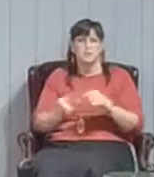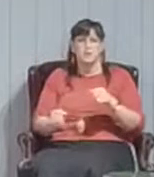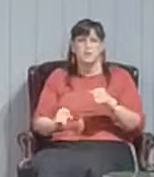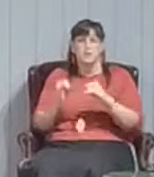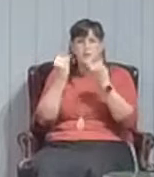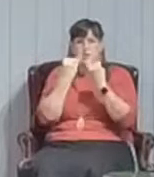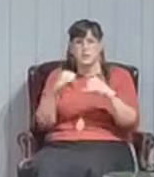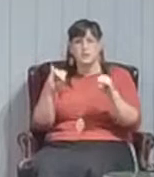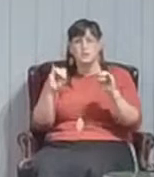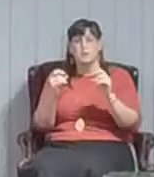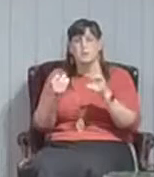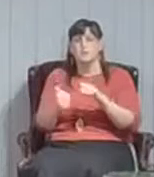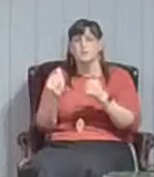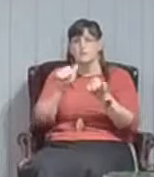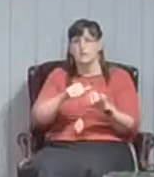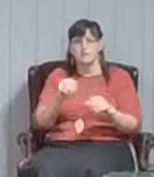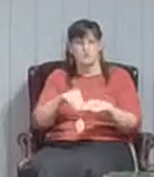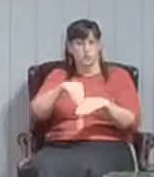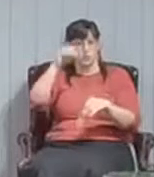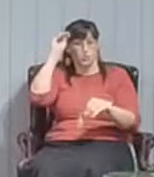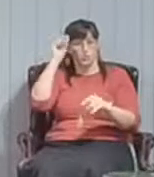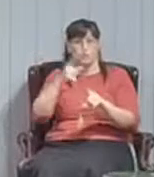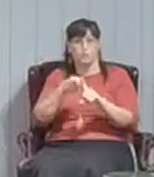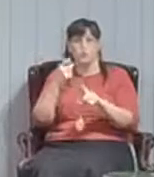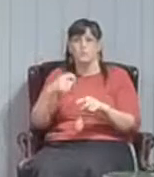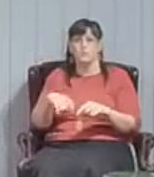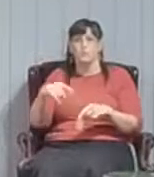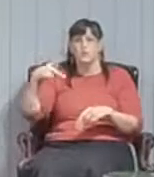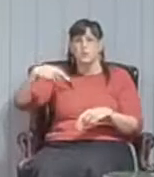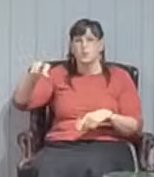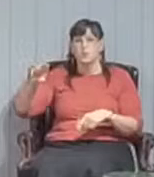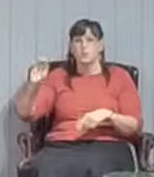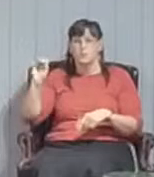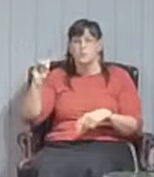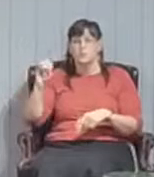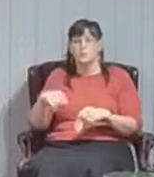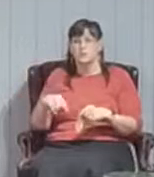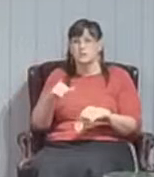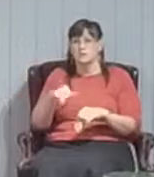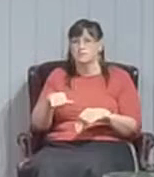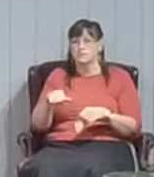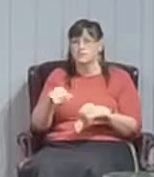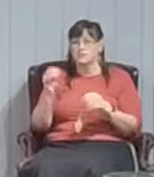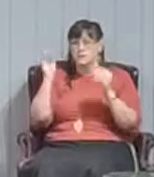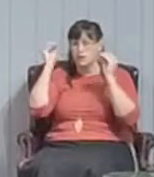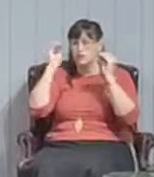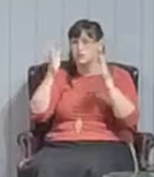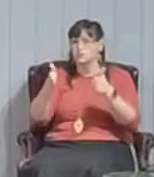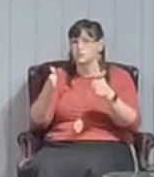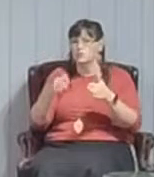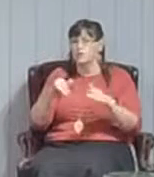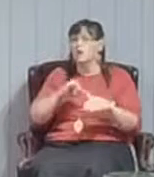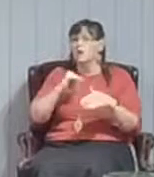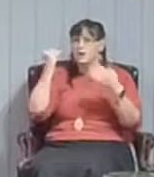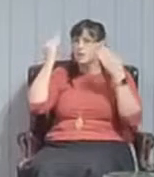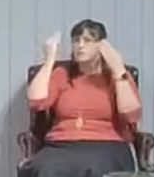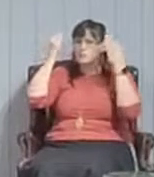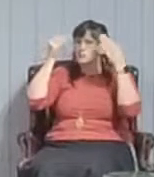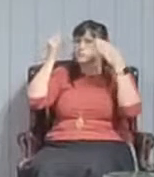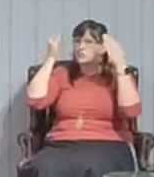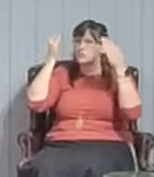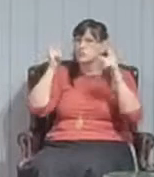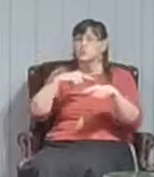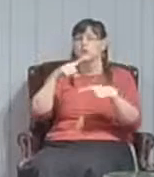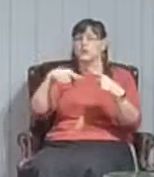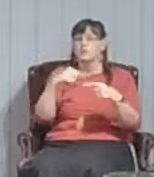from progressive teachers. I'm concerned when they use progressive